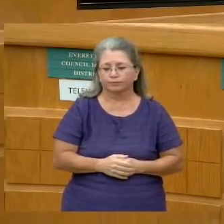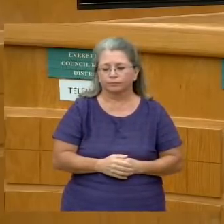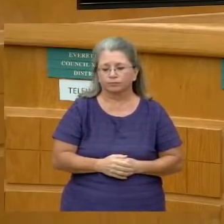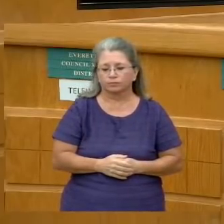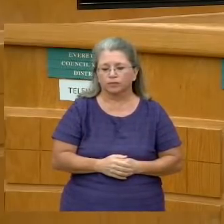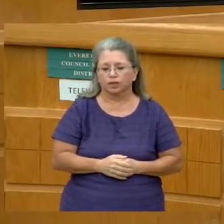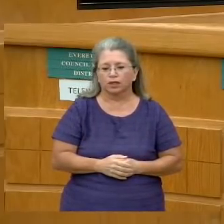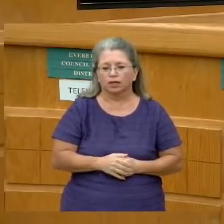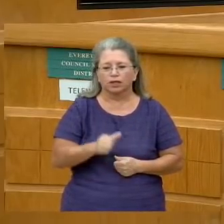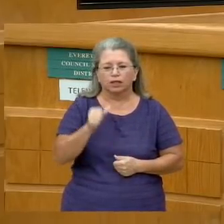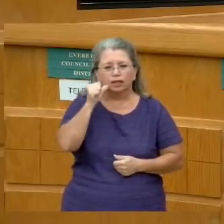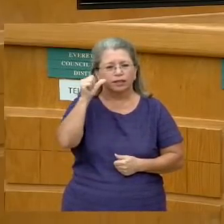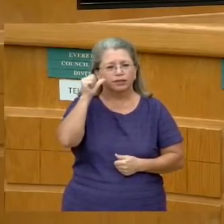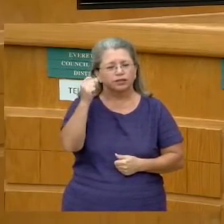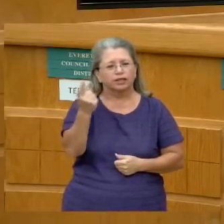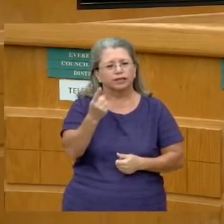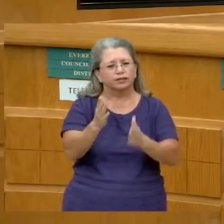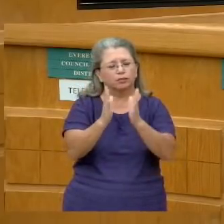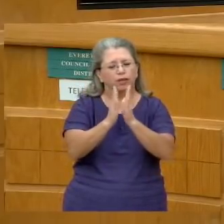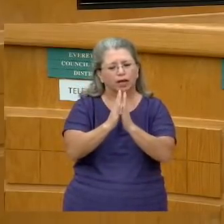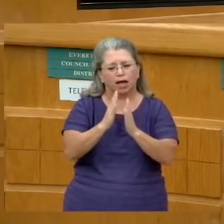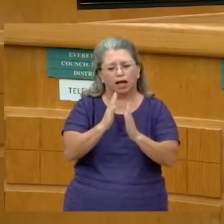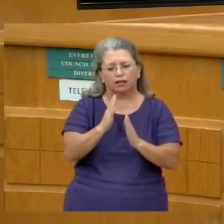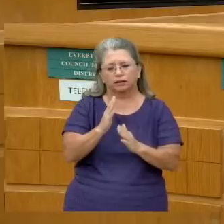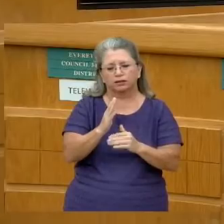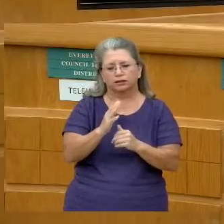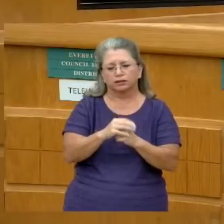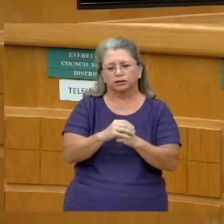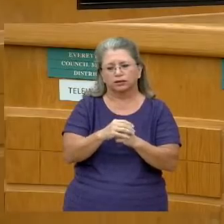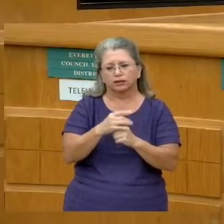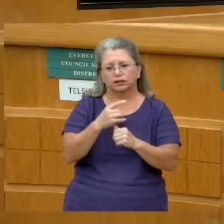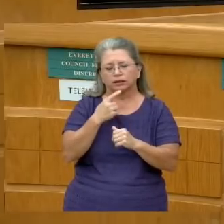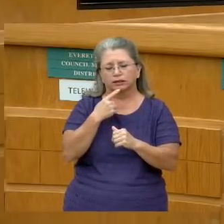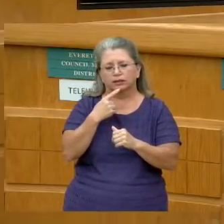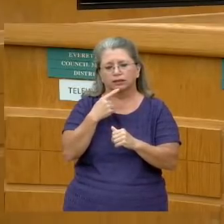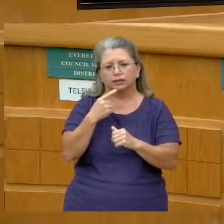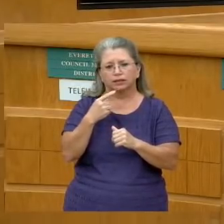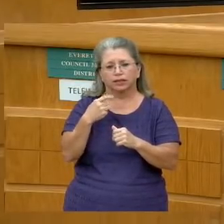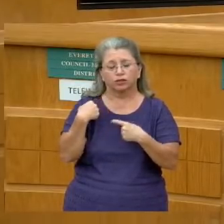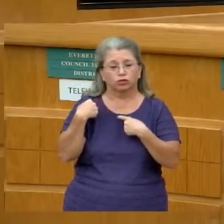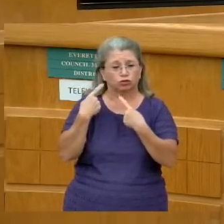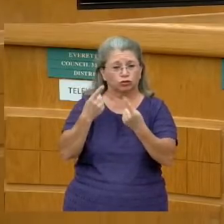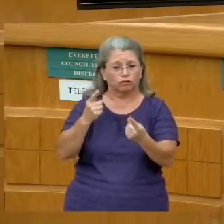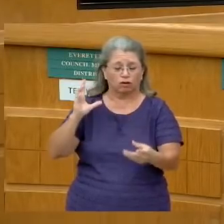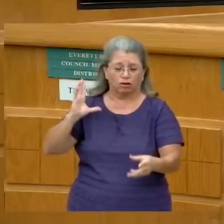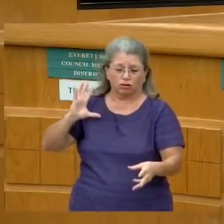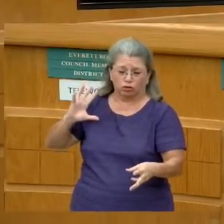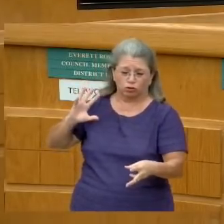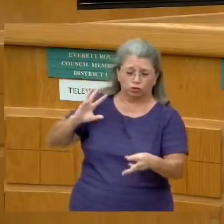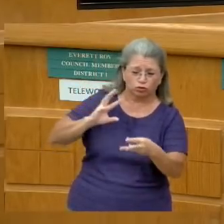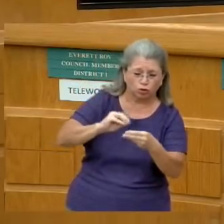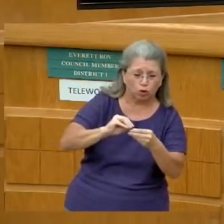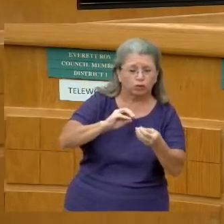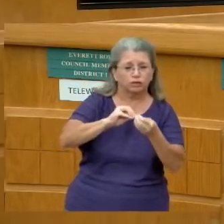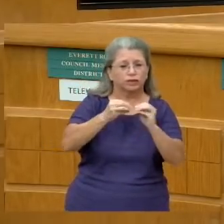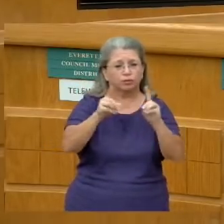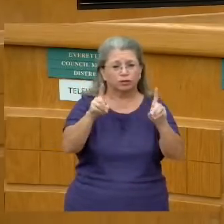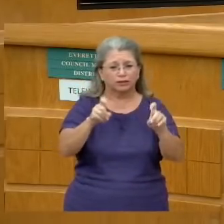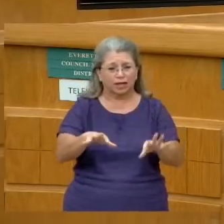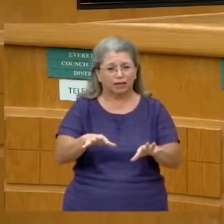Somebody asked yesterday, and we haven't been talking about it as much, but to date, the number of tests that we have done in the community is over